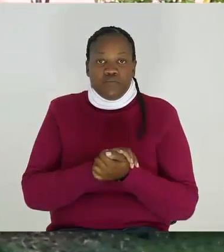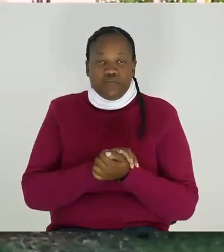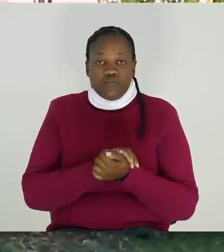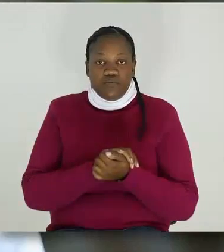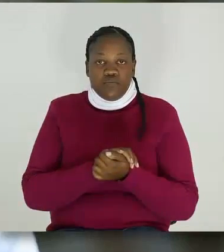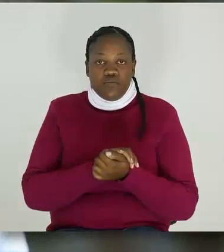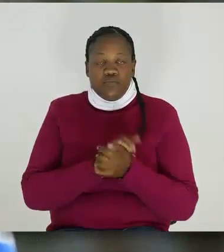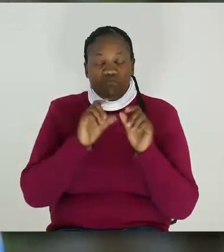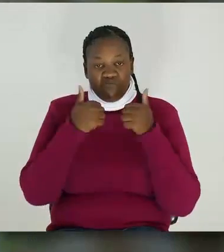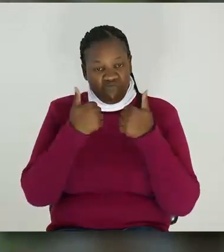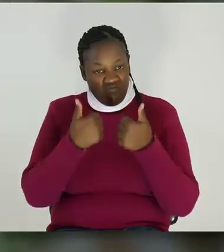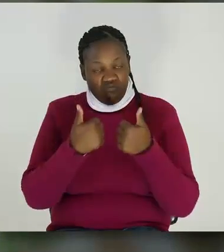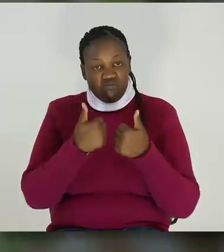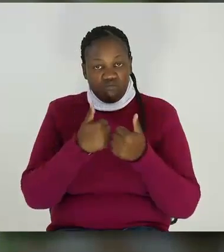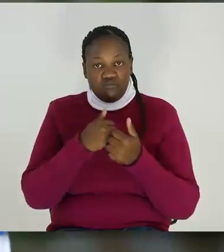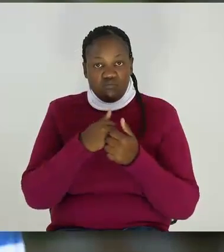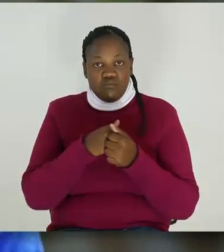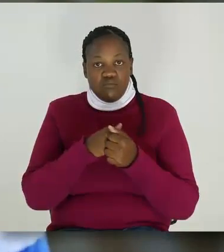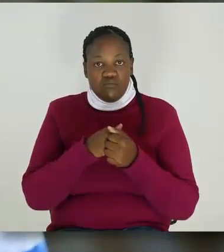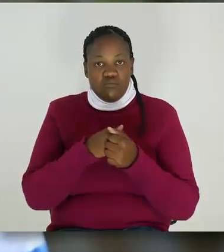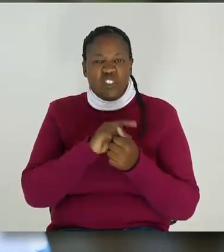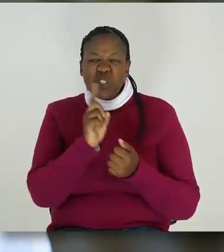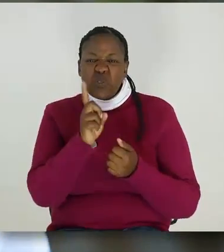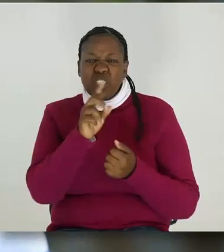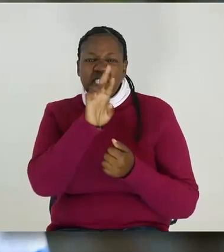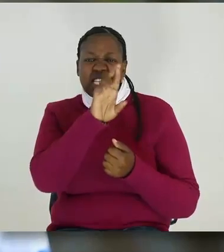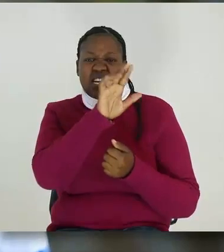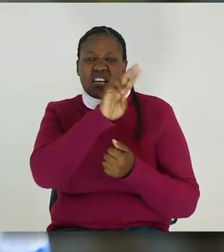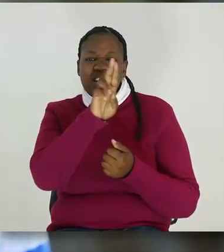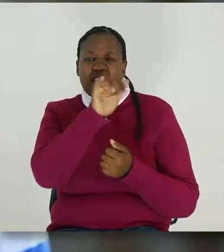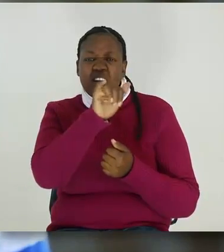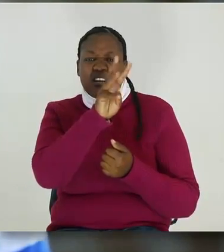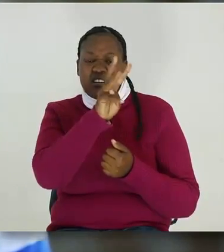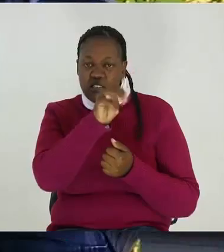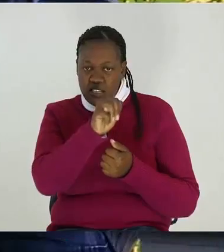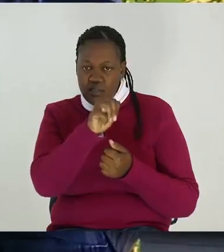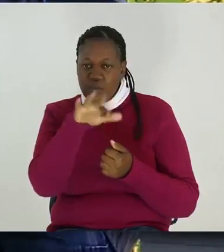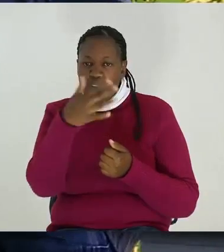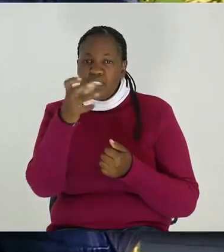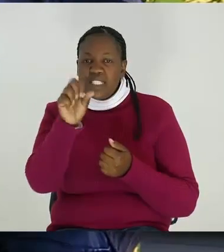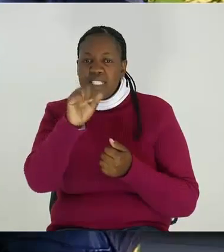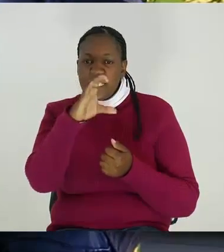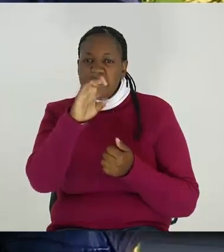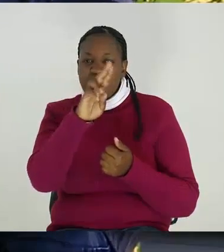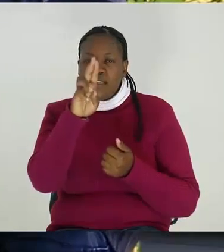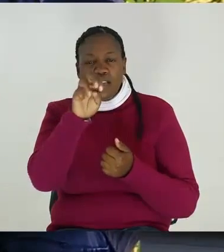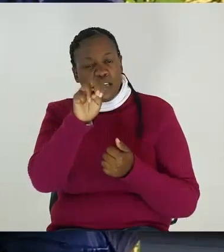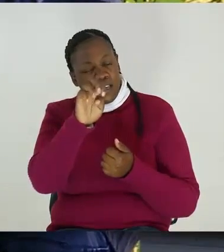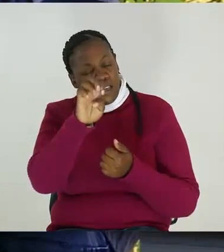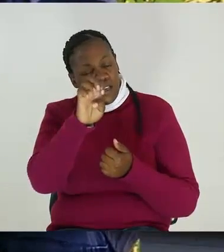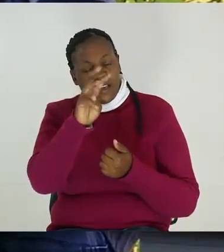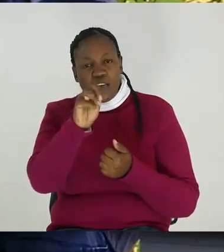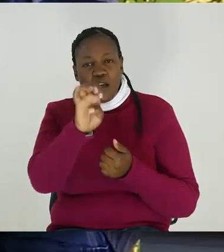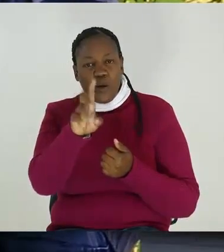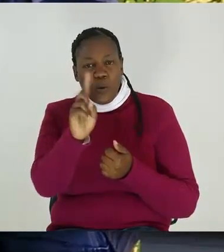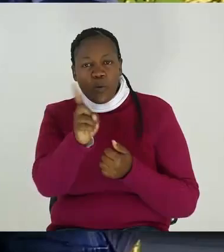Good. Nick, so what is a rhyme scheme? It's how your rhyme works. Sometimes you have to